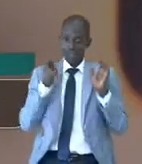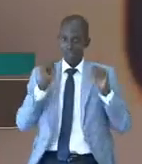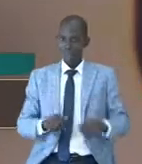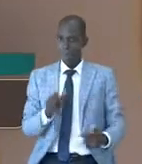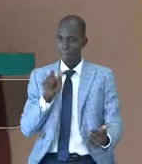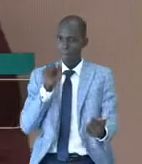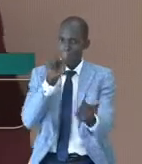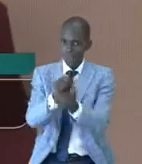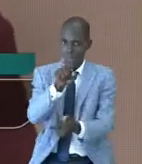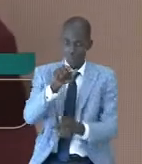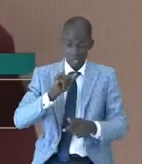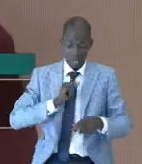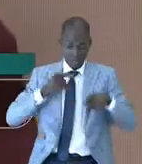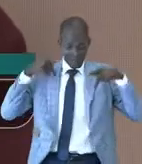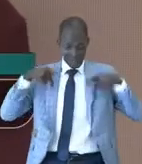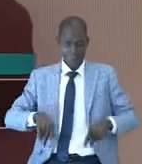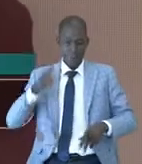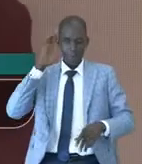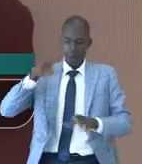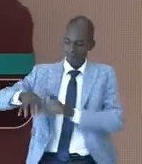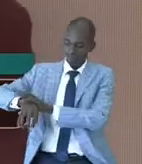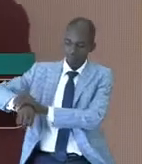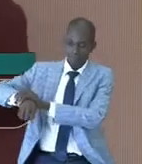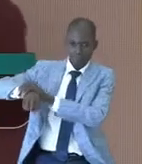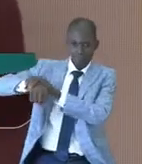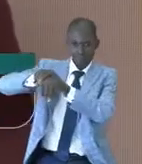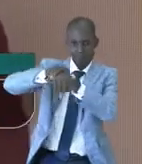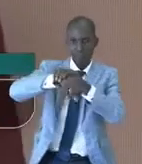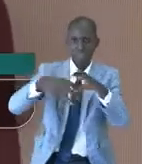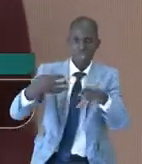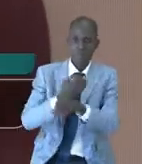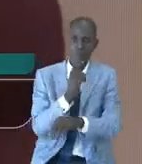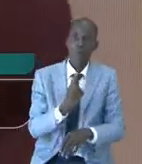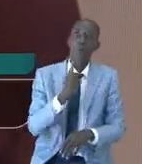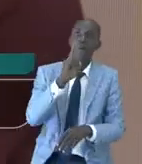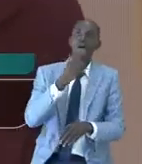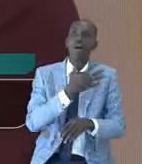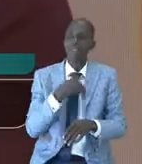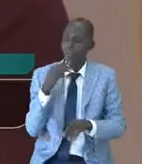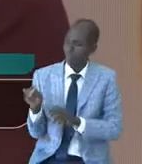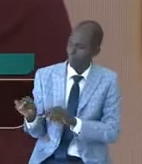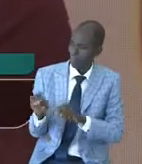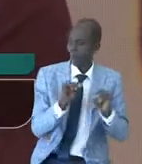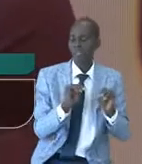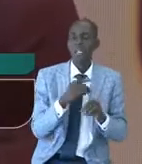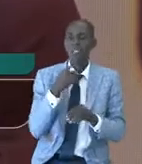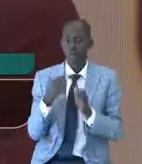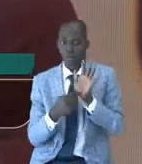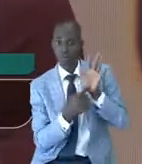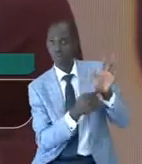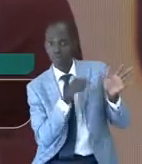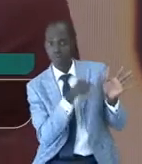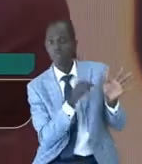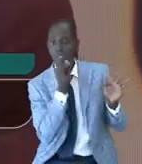and personally hold your hand, get you up, and then move and say, this is the gate. Go through